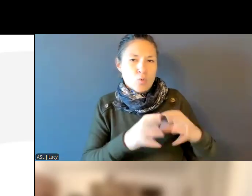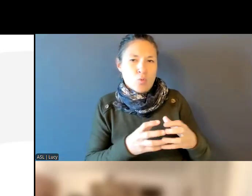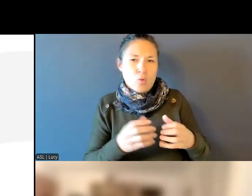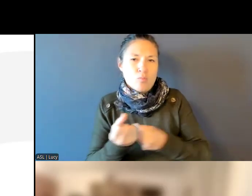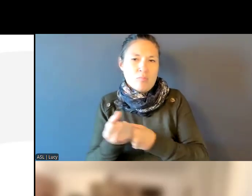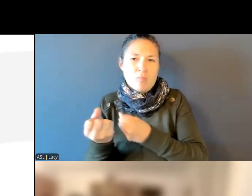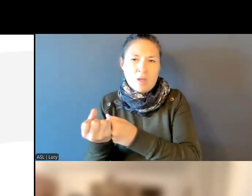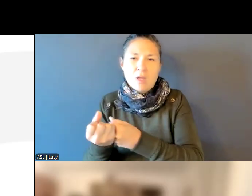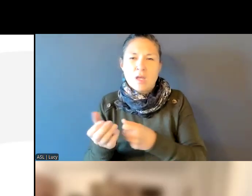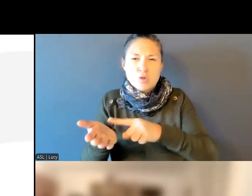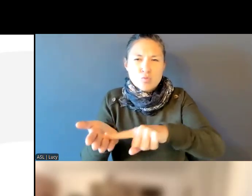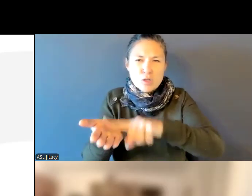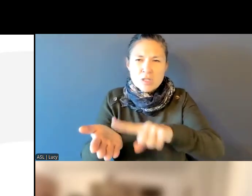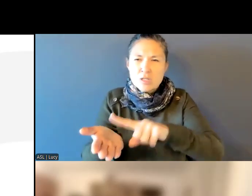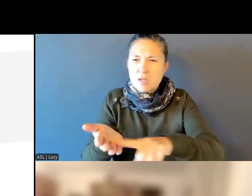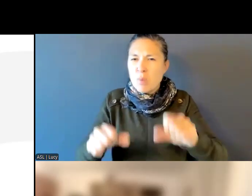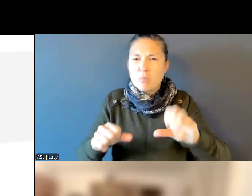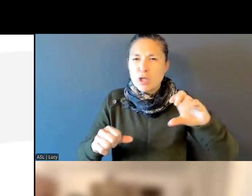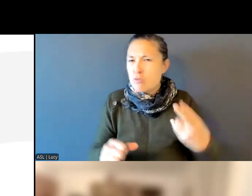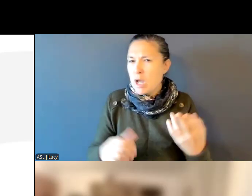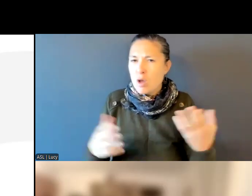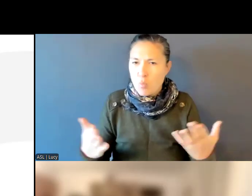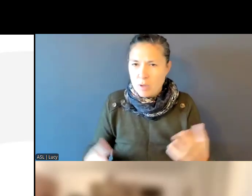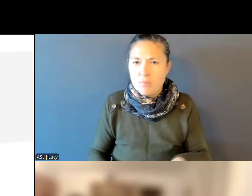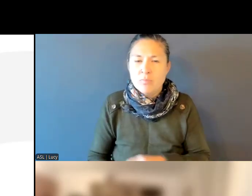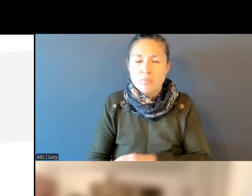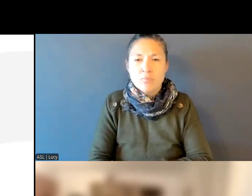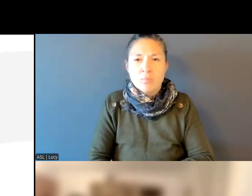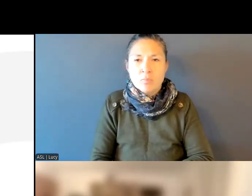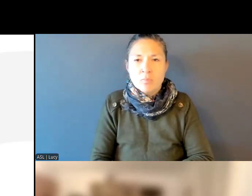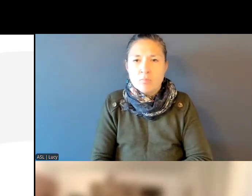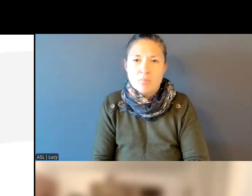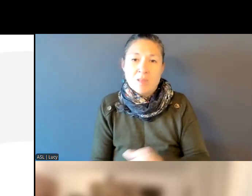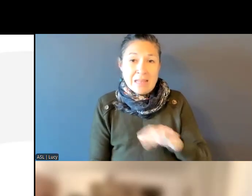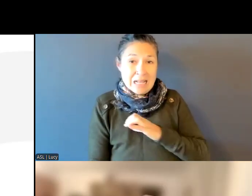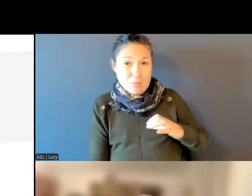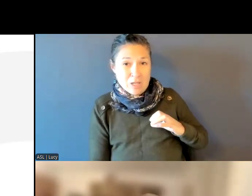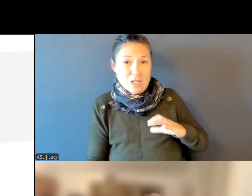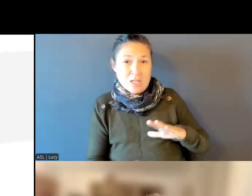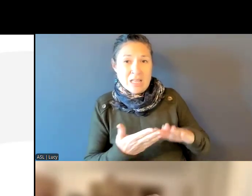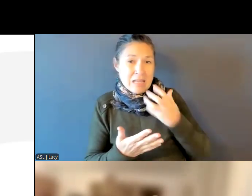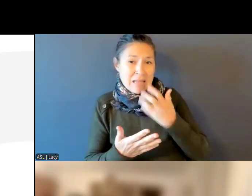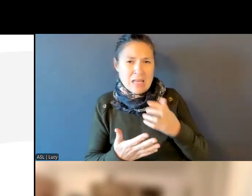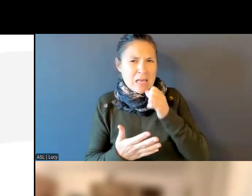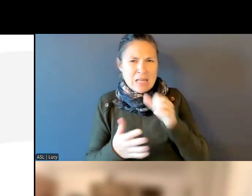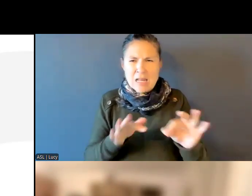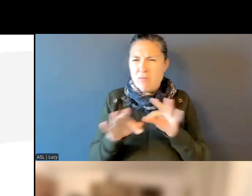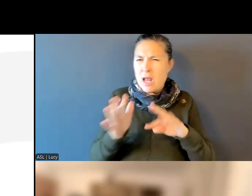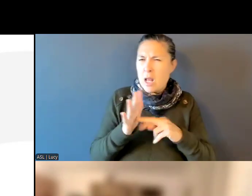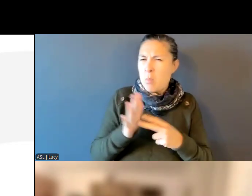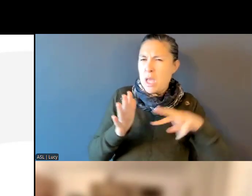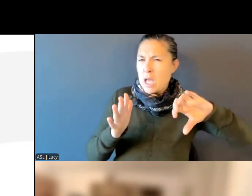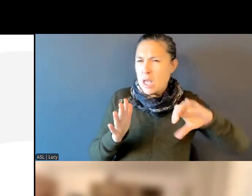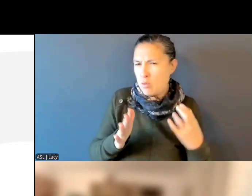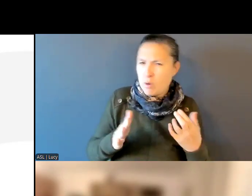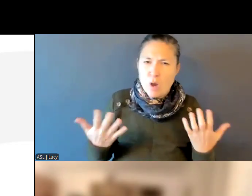possible clearinghouse. The Commission didn't specifically define what a clearinghouse is,